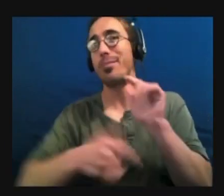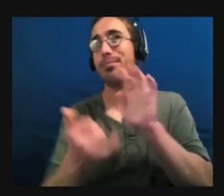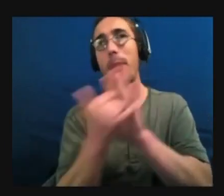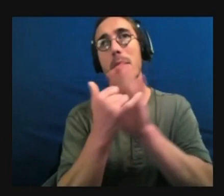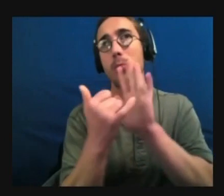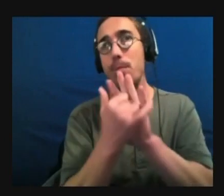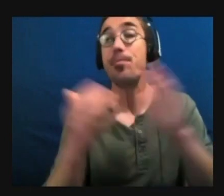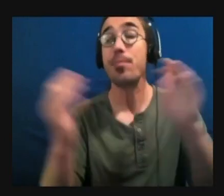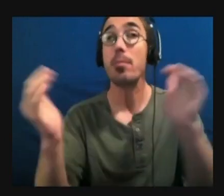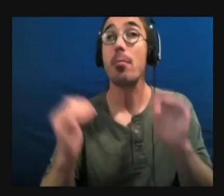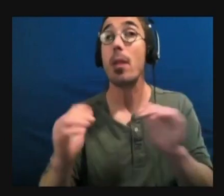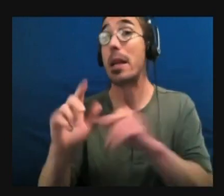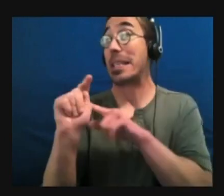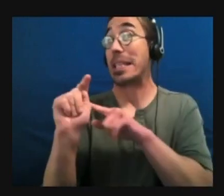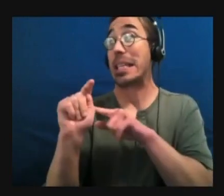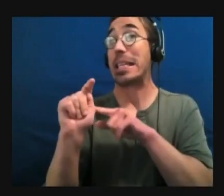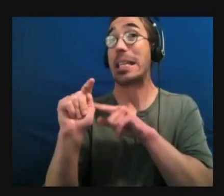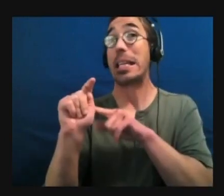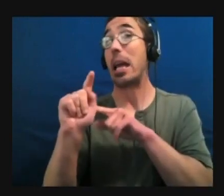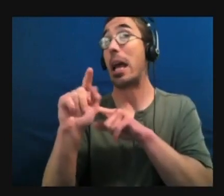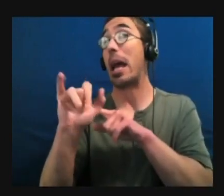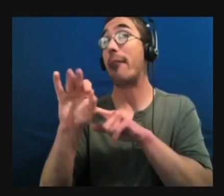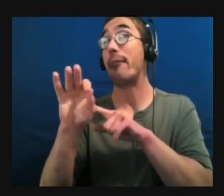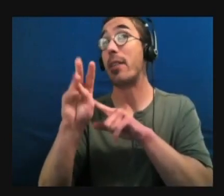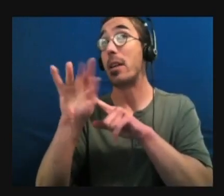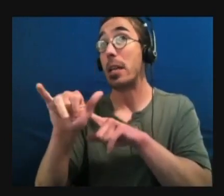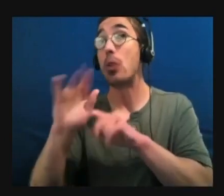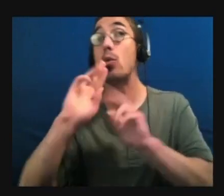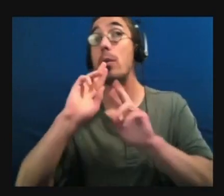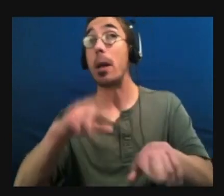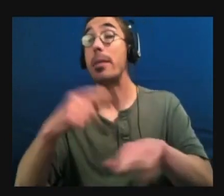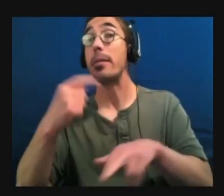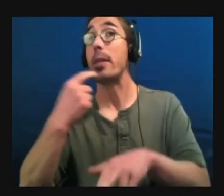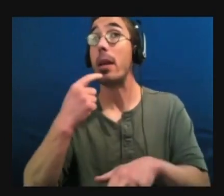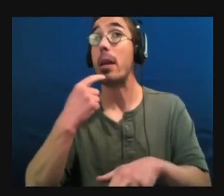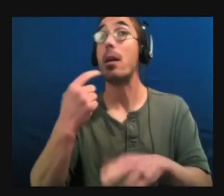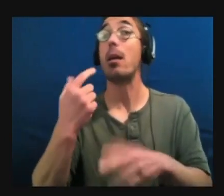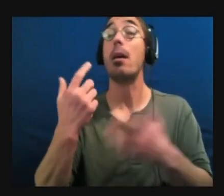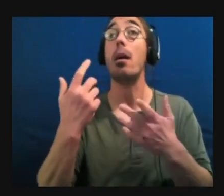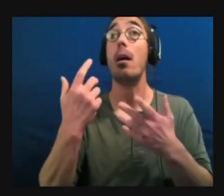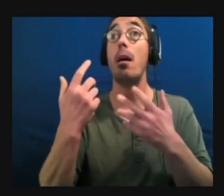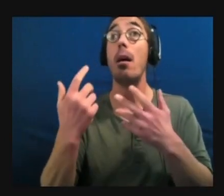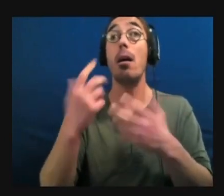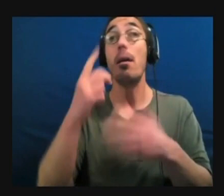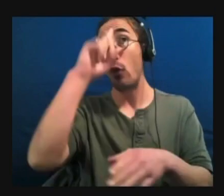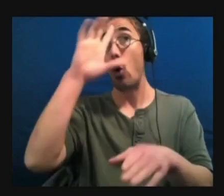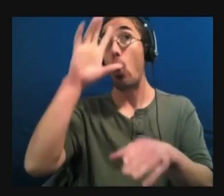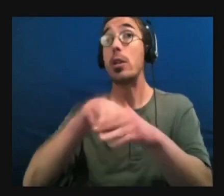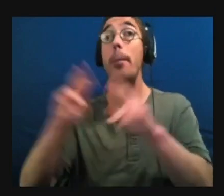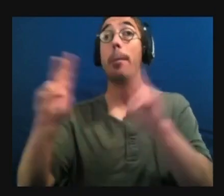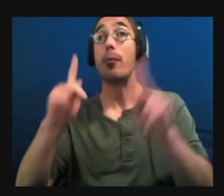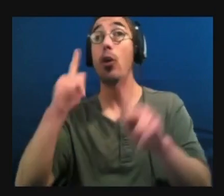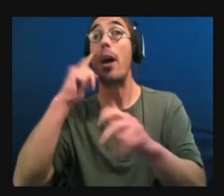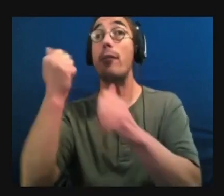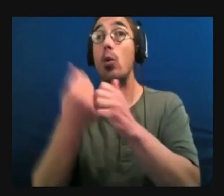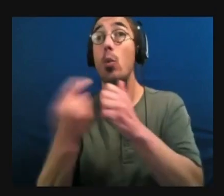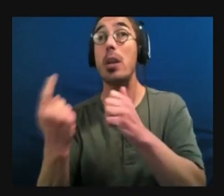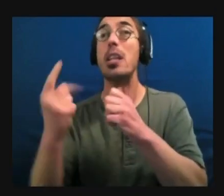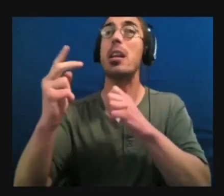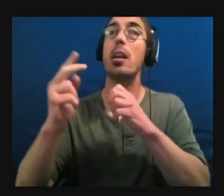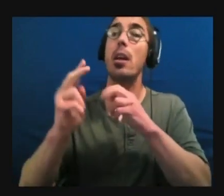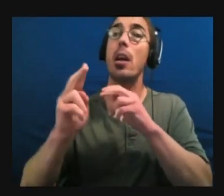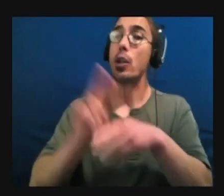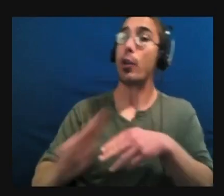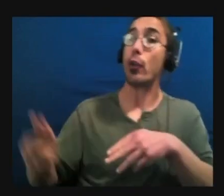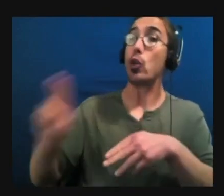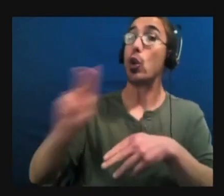Okay, and Tiffany responded, autism education from autistic people for everyone in the university is